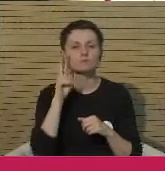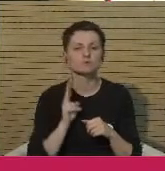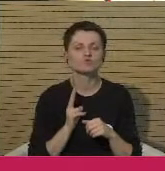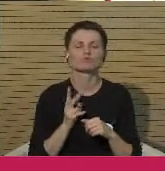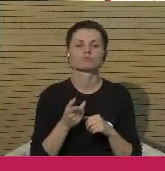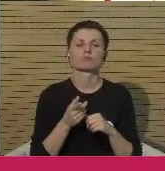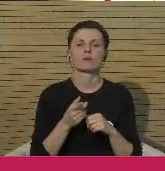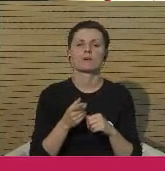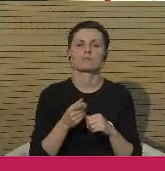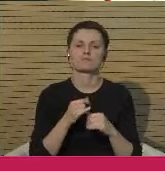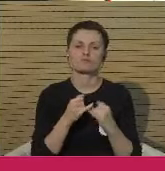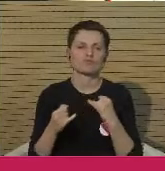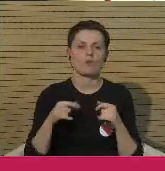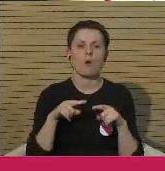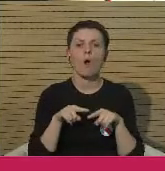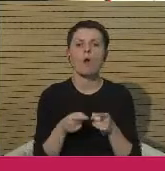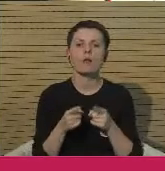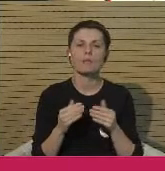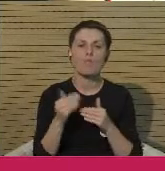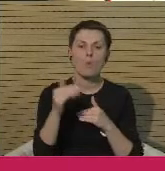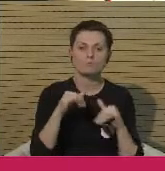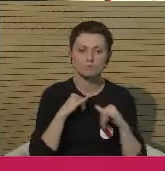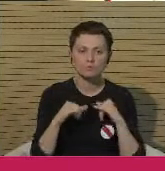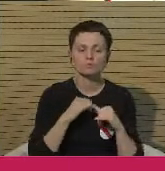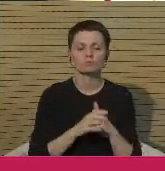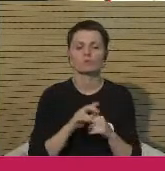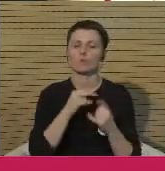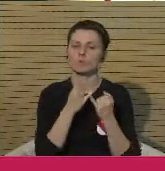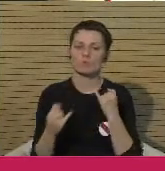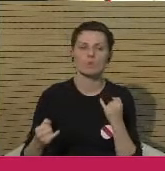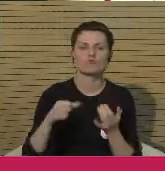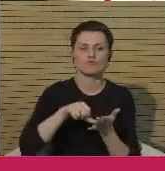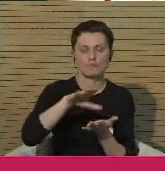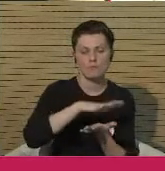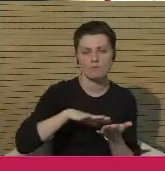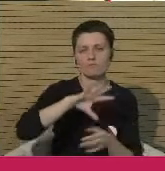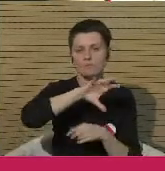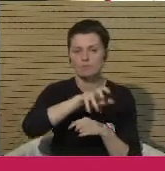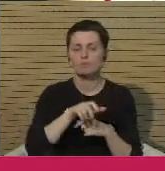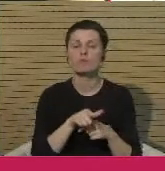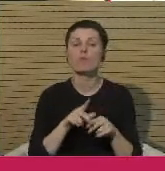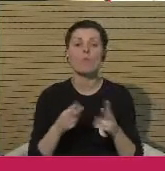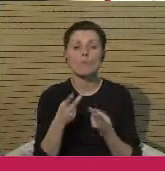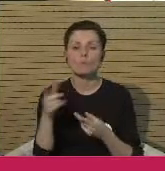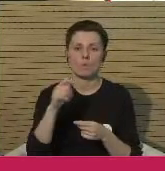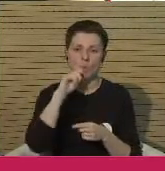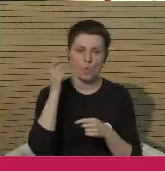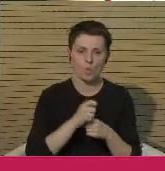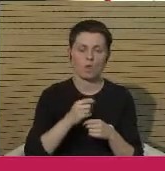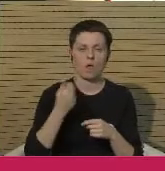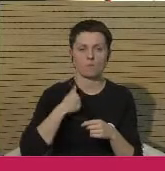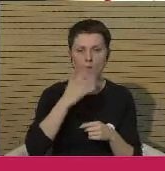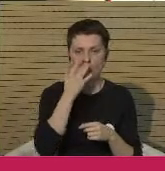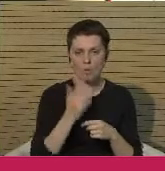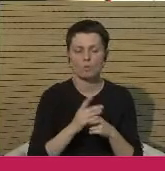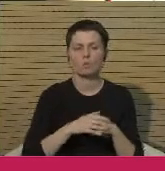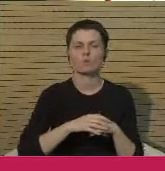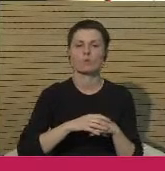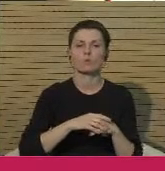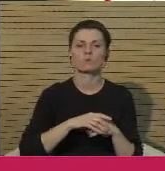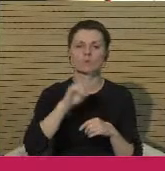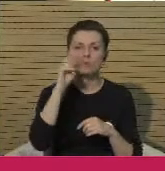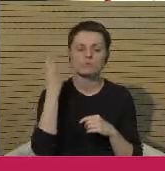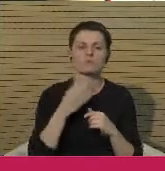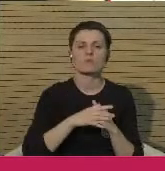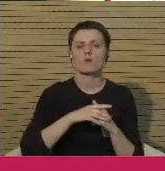institutions and non-government organizations and cultural media, cultural centers in Ukraine, Belarus,